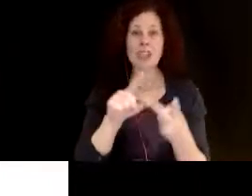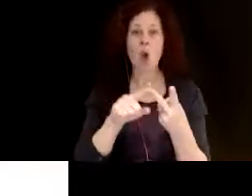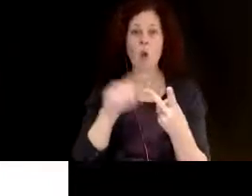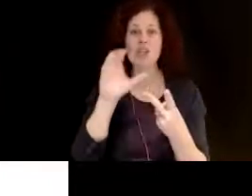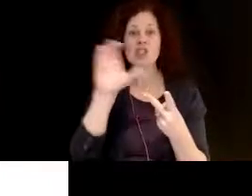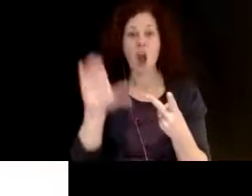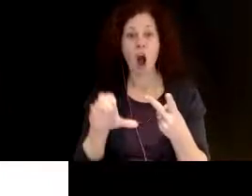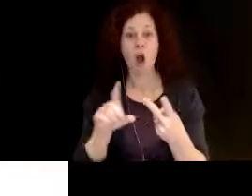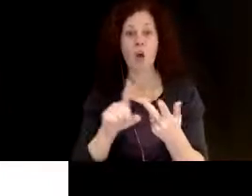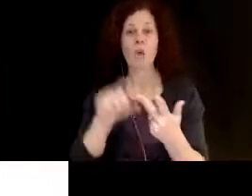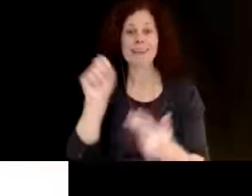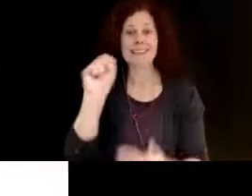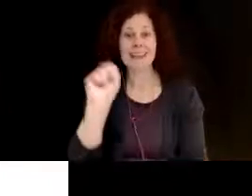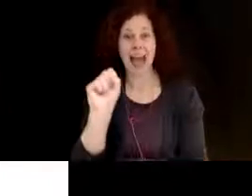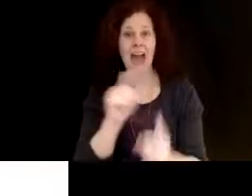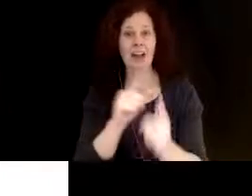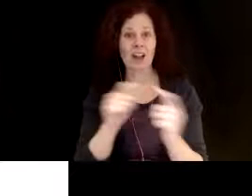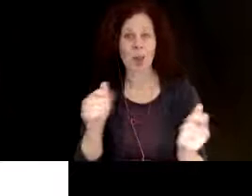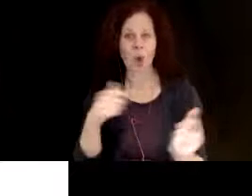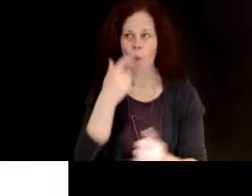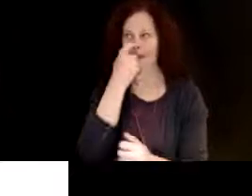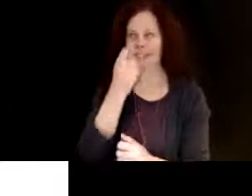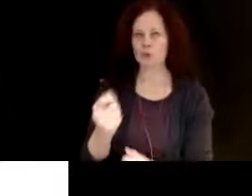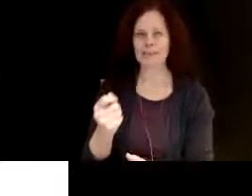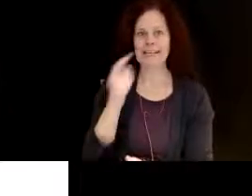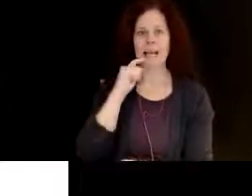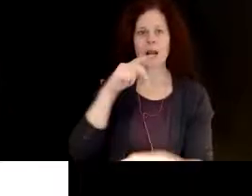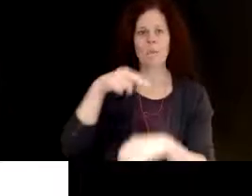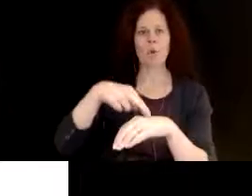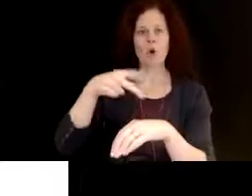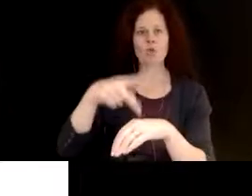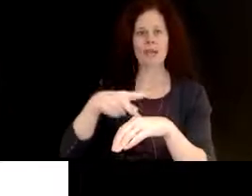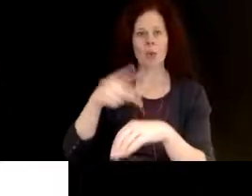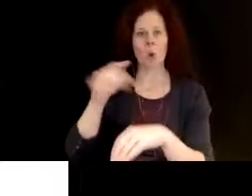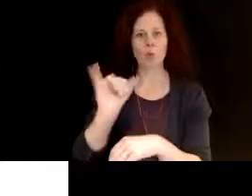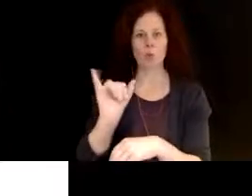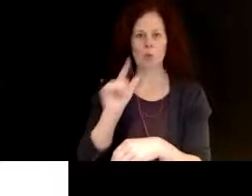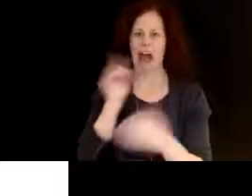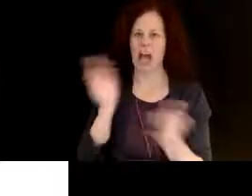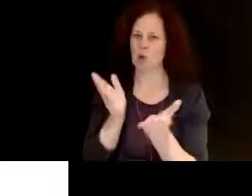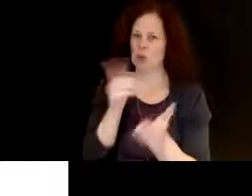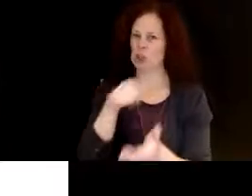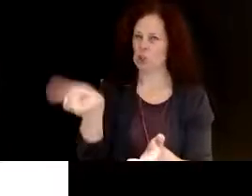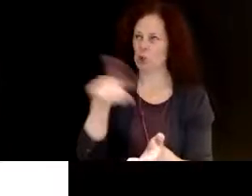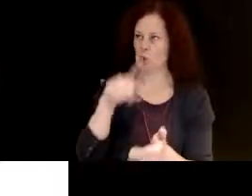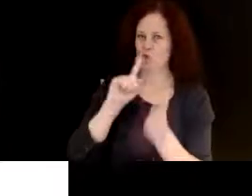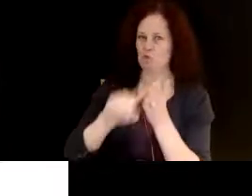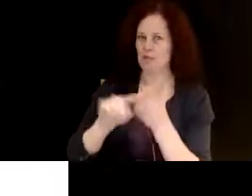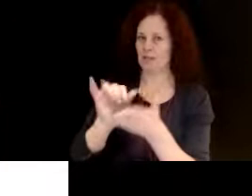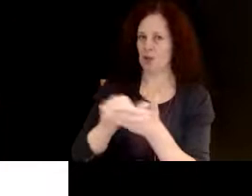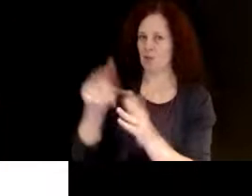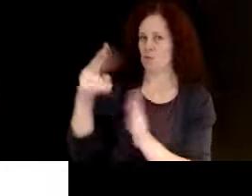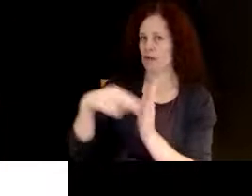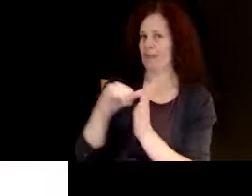case study in San Juan, Puerto Rico in 2020 that I encourage you to look up. Furthermore, in a study we conducted